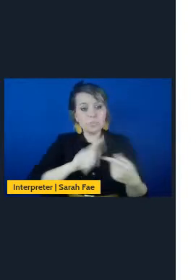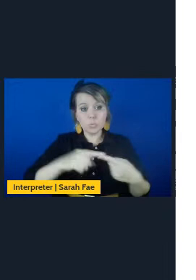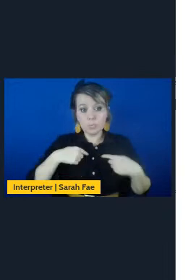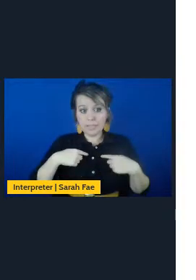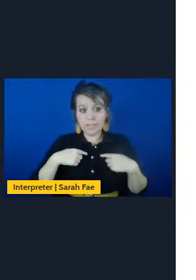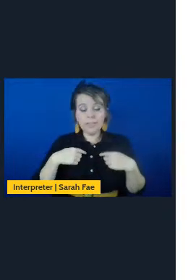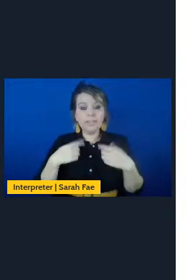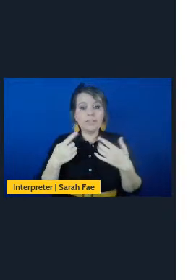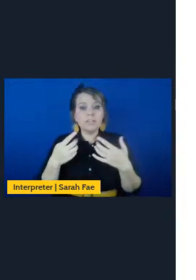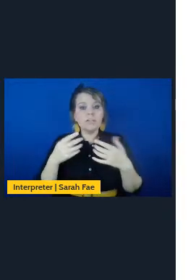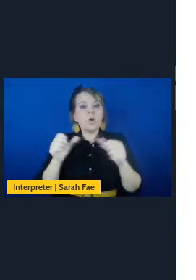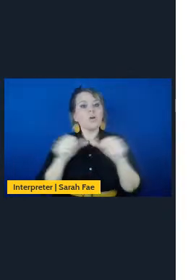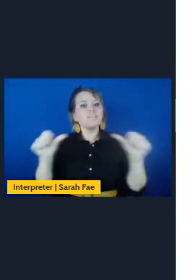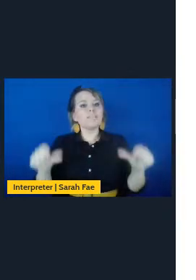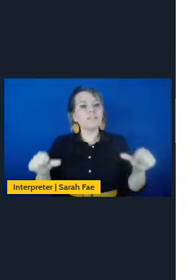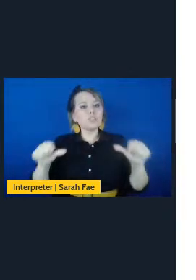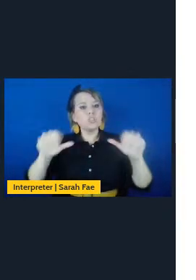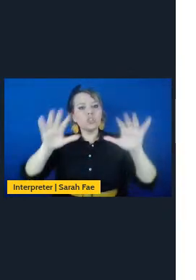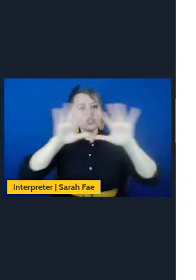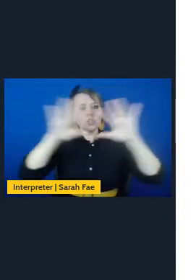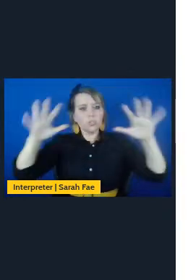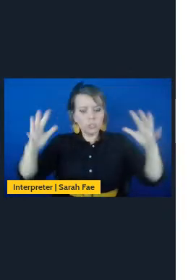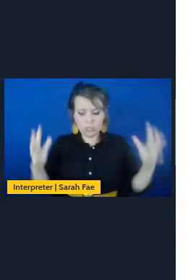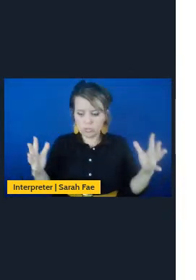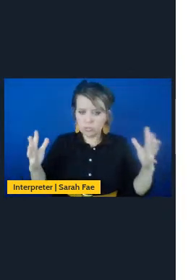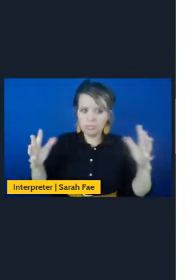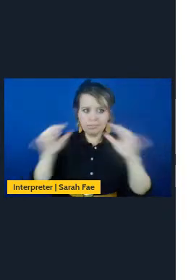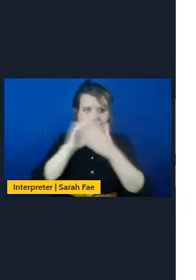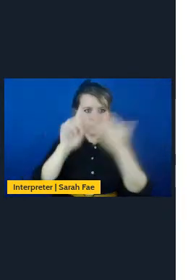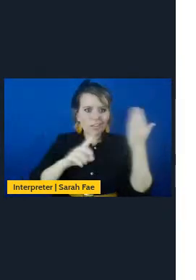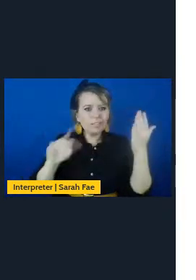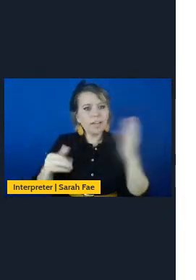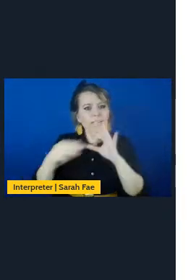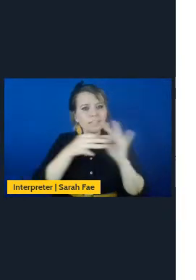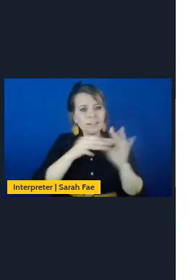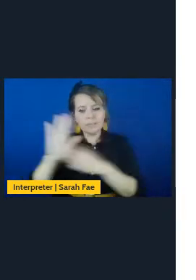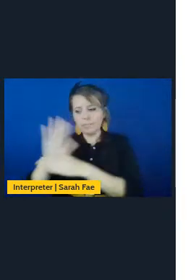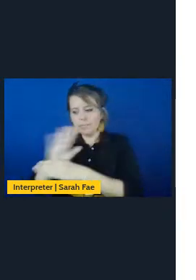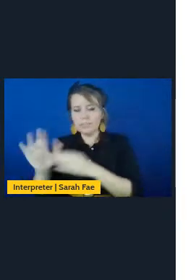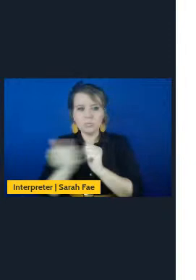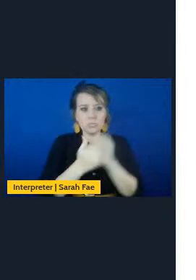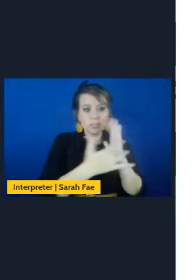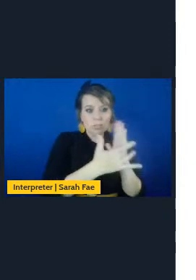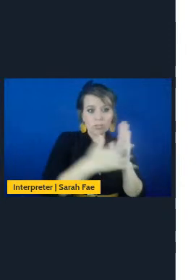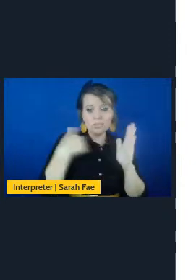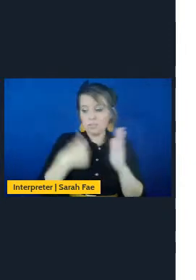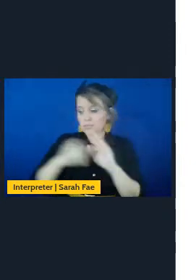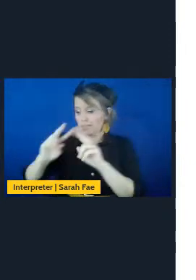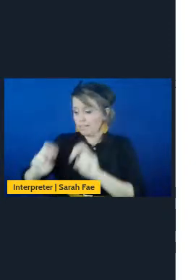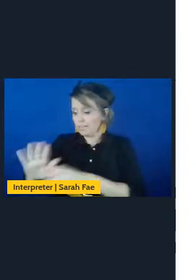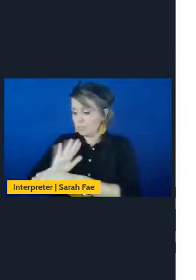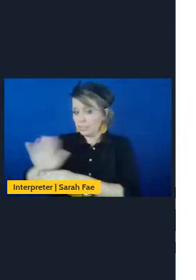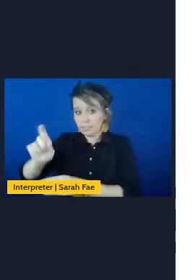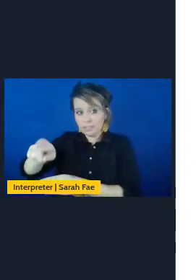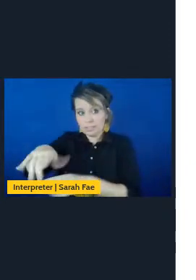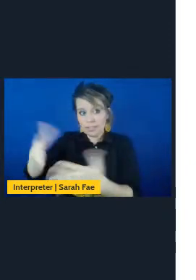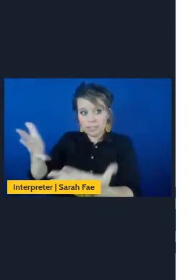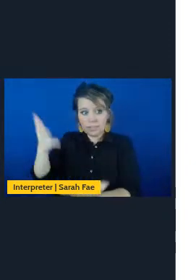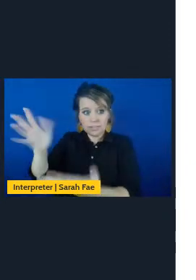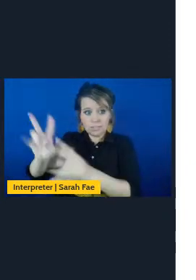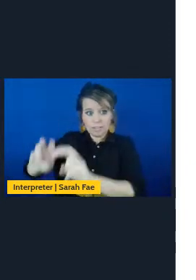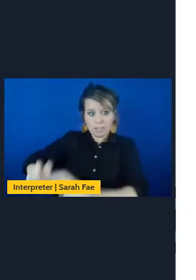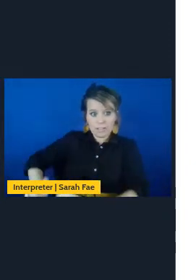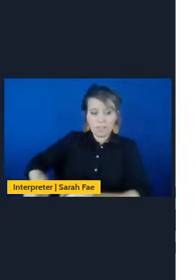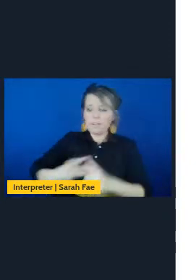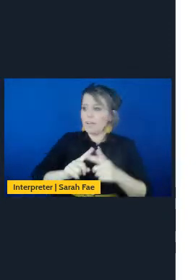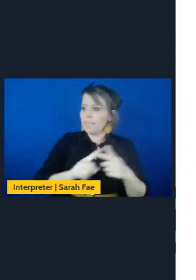is what connects business and technology. We analyze business needs and we design technology